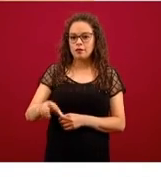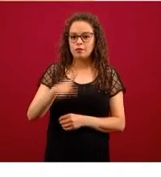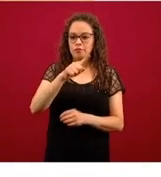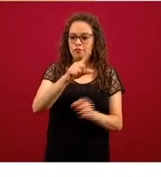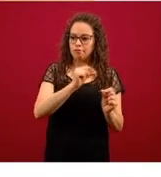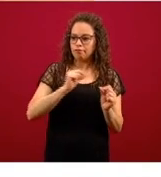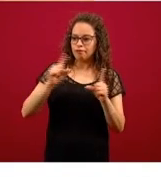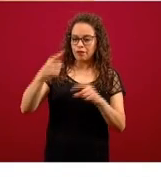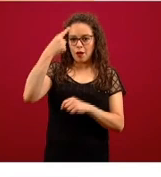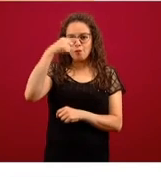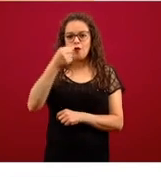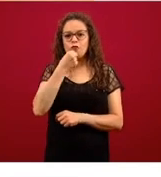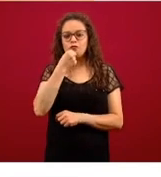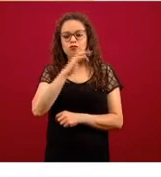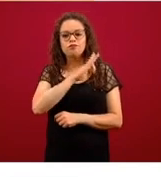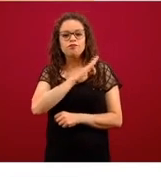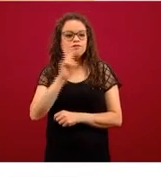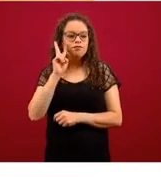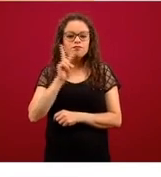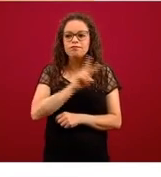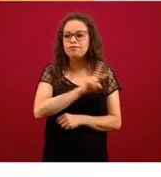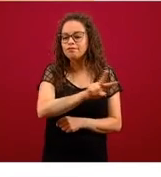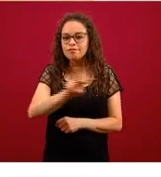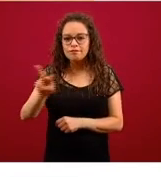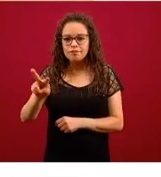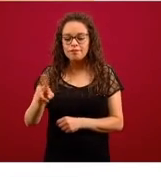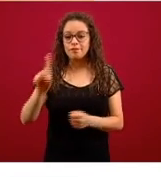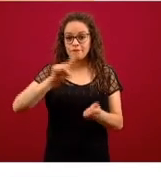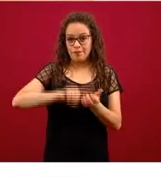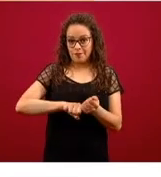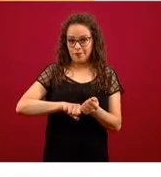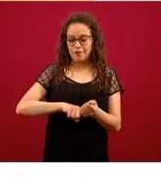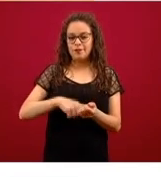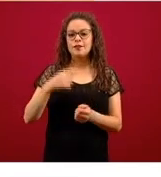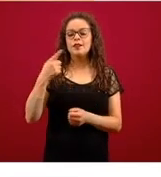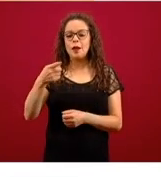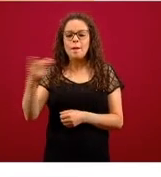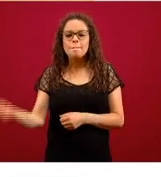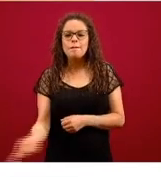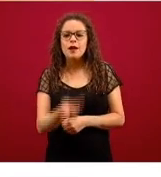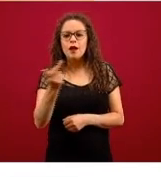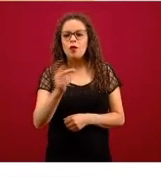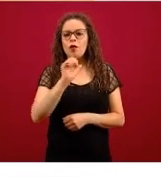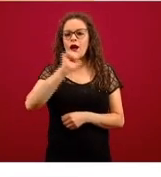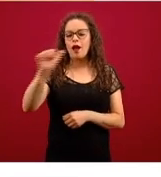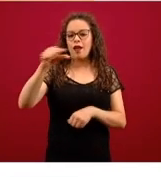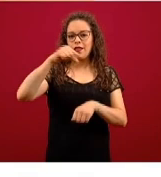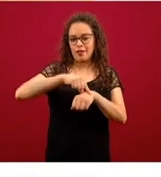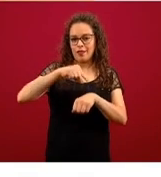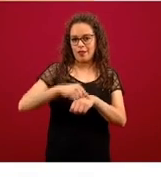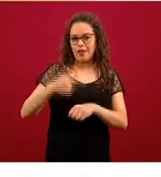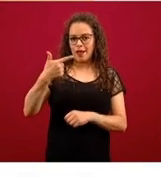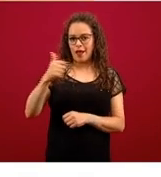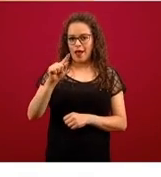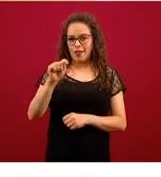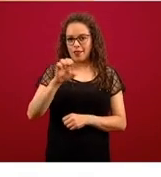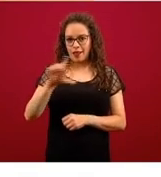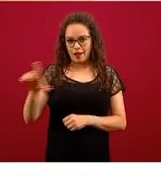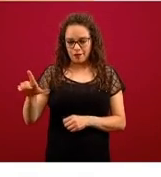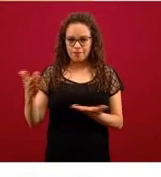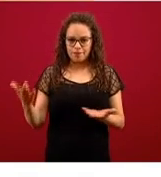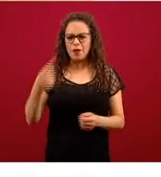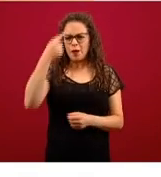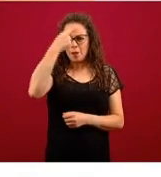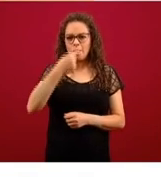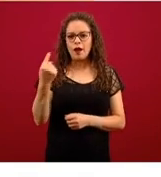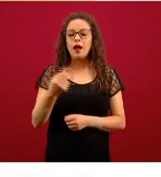the video stopped. The video came back again. Well, basically this event that